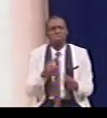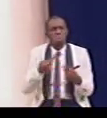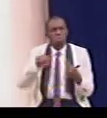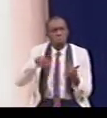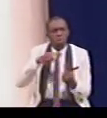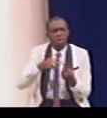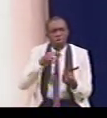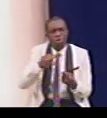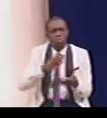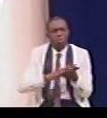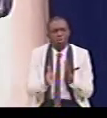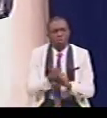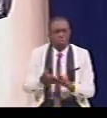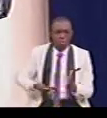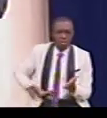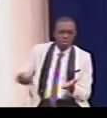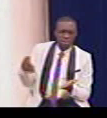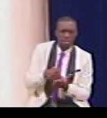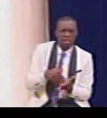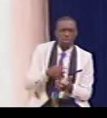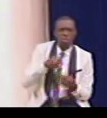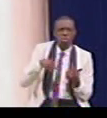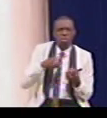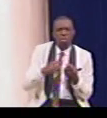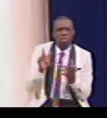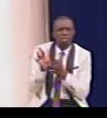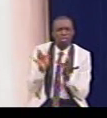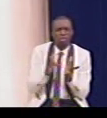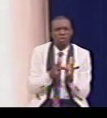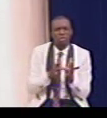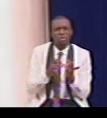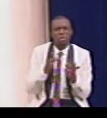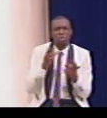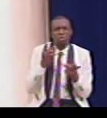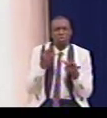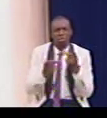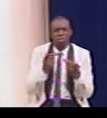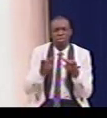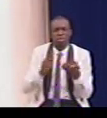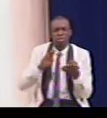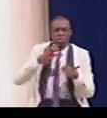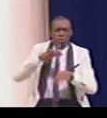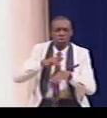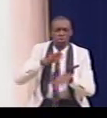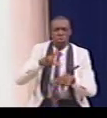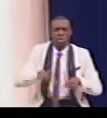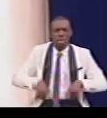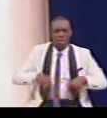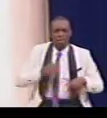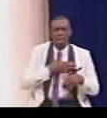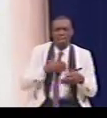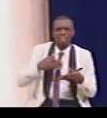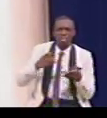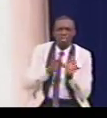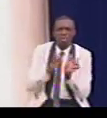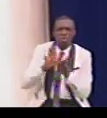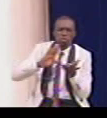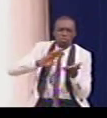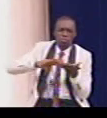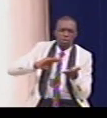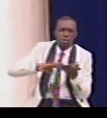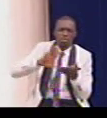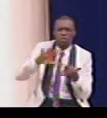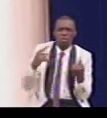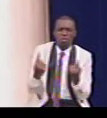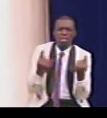you give your life to Jesus Christ and when he touches your life and when he forgives your sins and when he redeems you and when